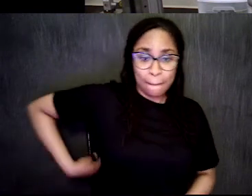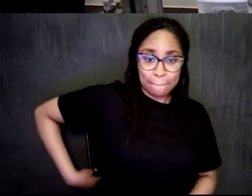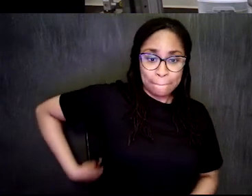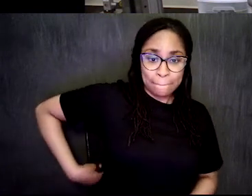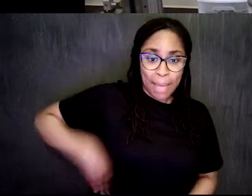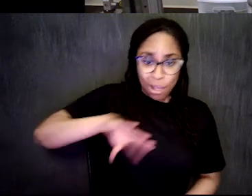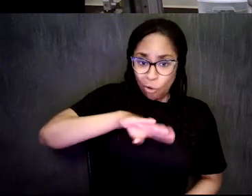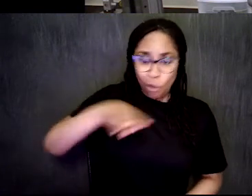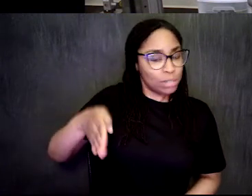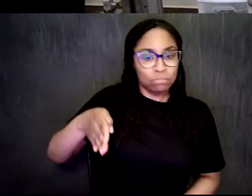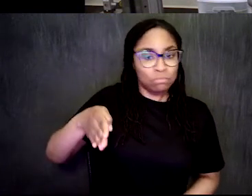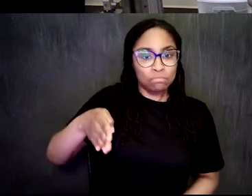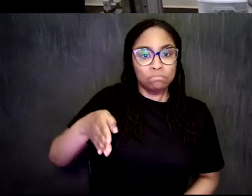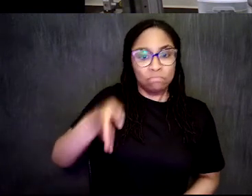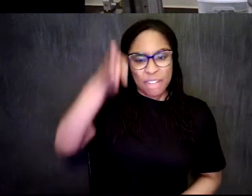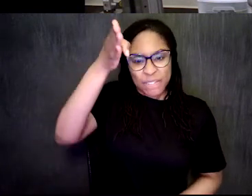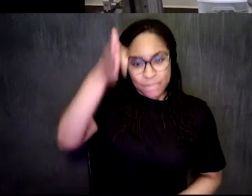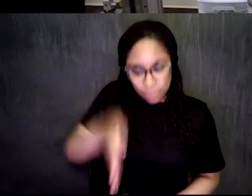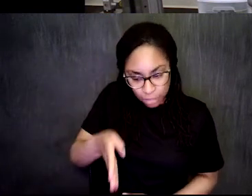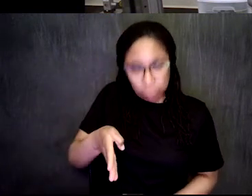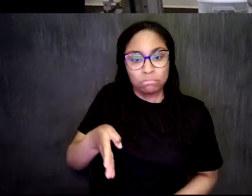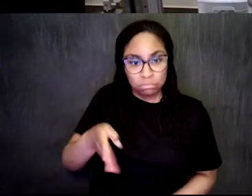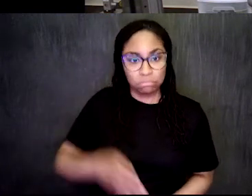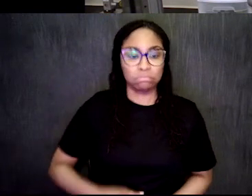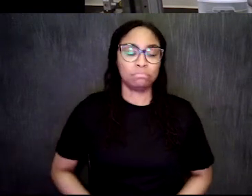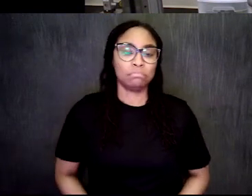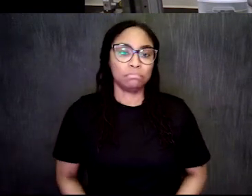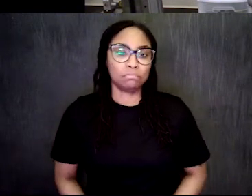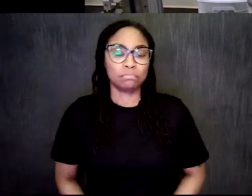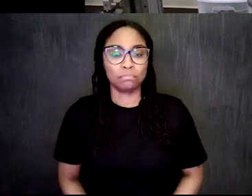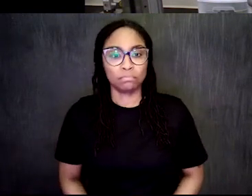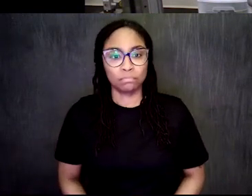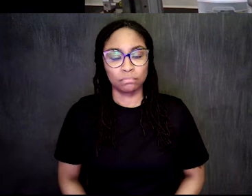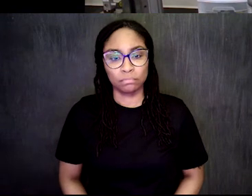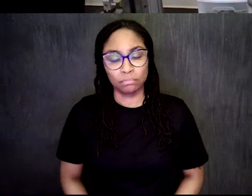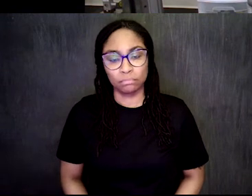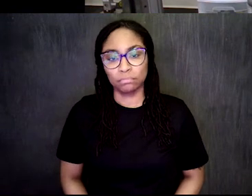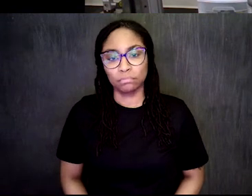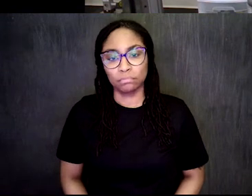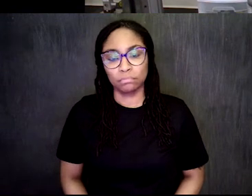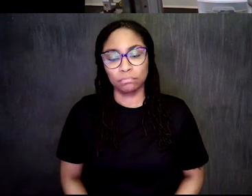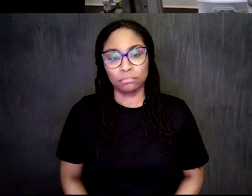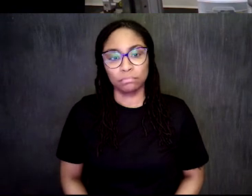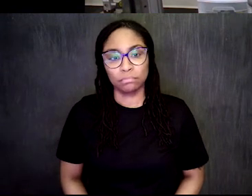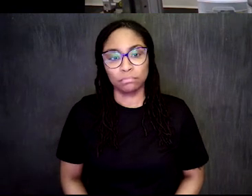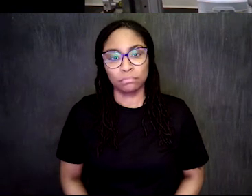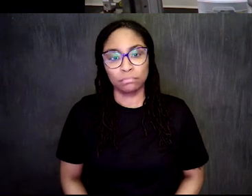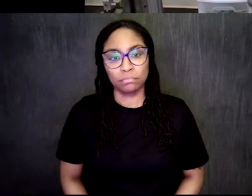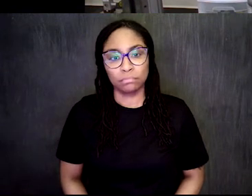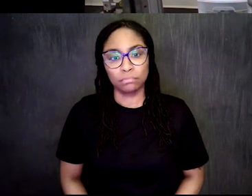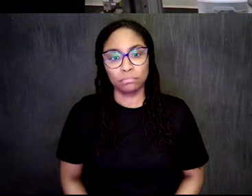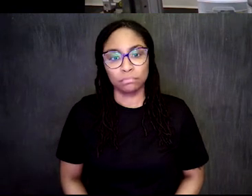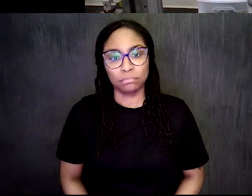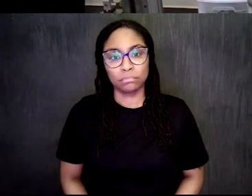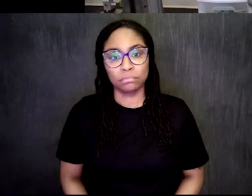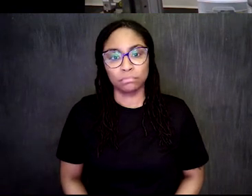again, press the low back down. Slide the heel out, big reach with the left